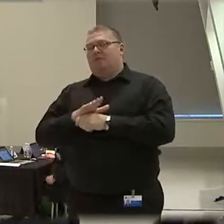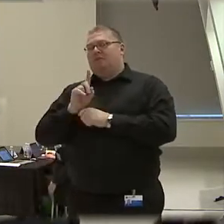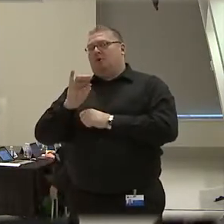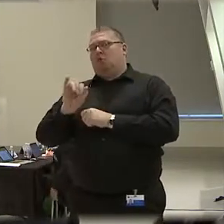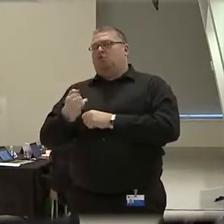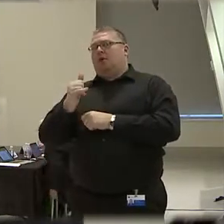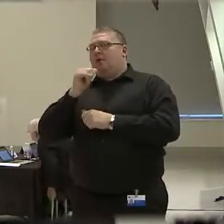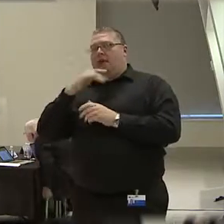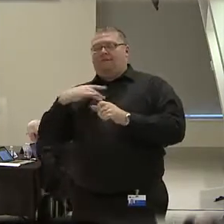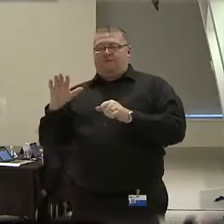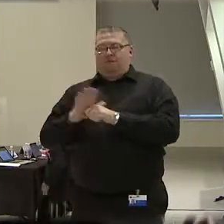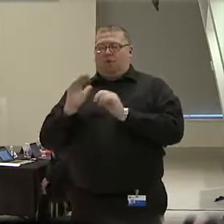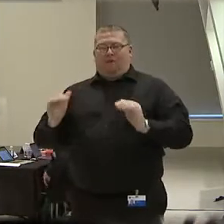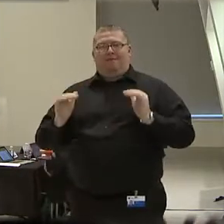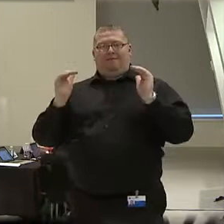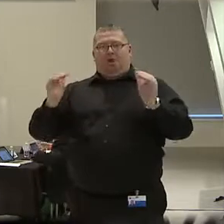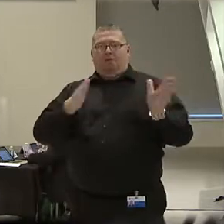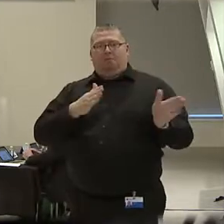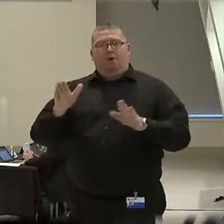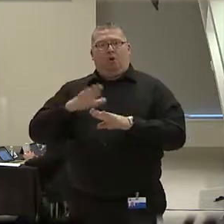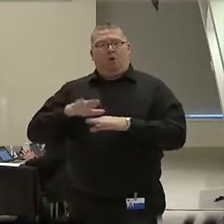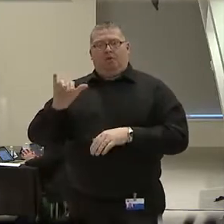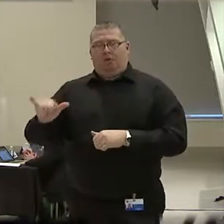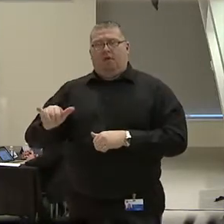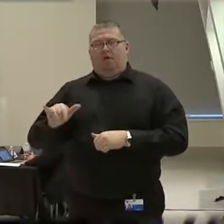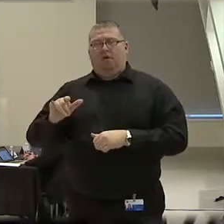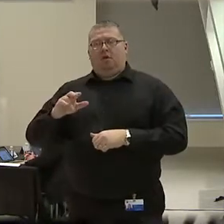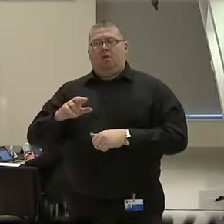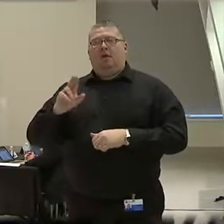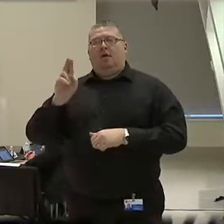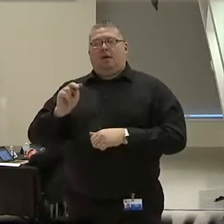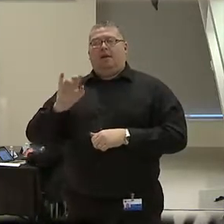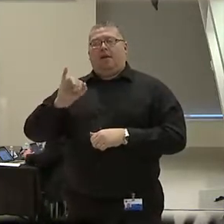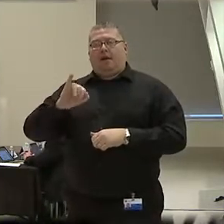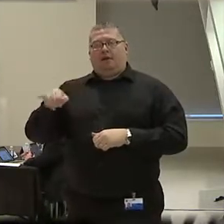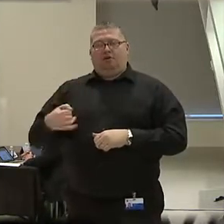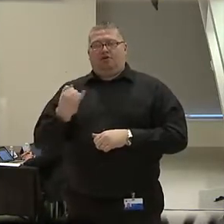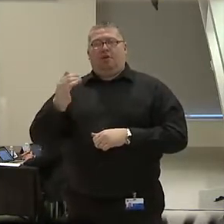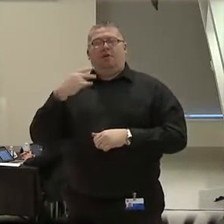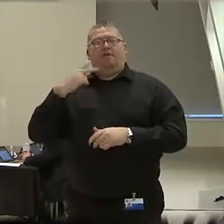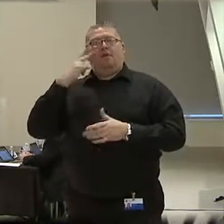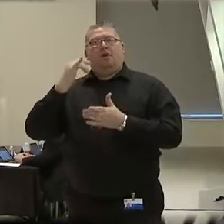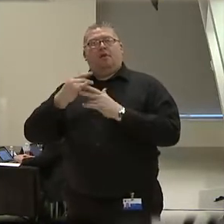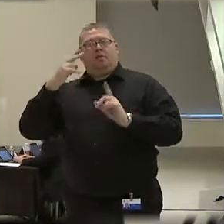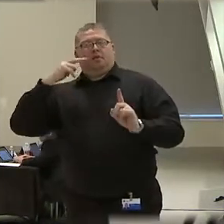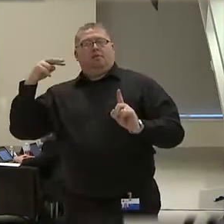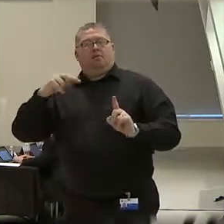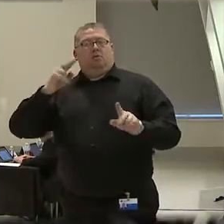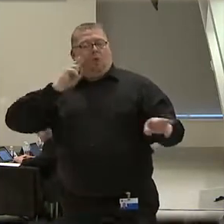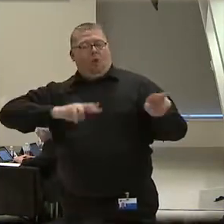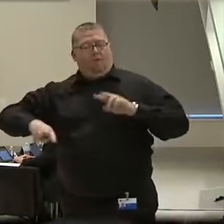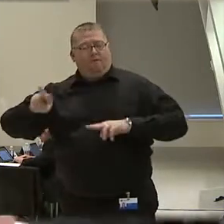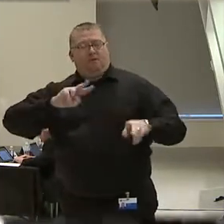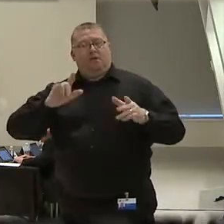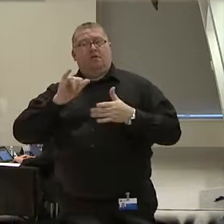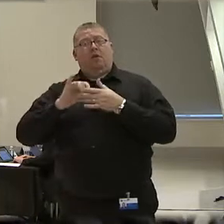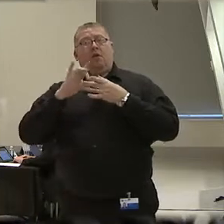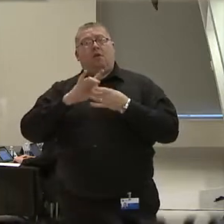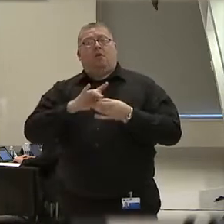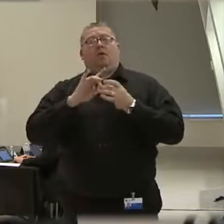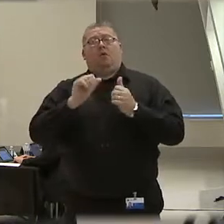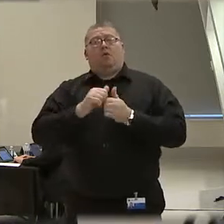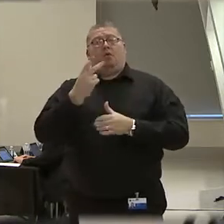them in any of them. The NIJ should specifically invite research into civilian oversight and its impact on, in relationship